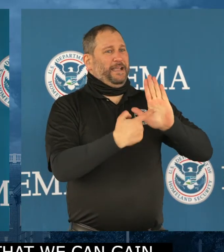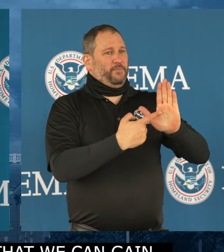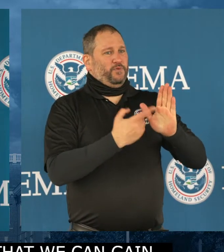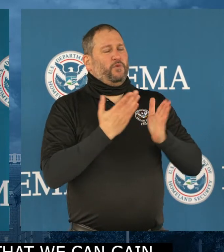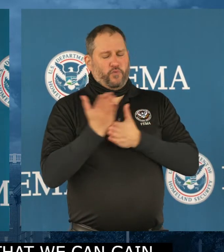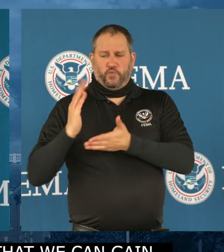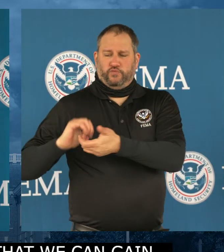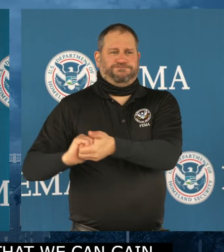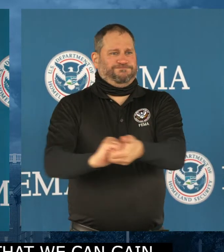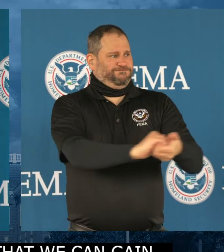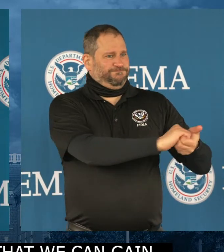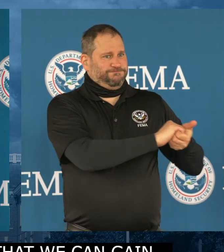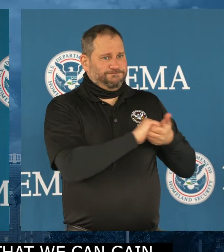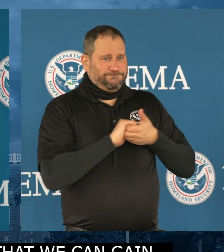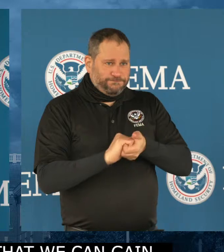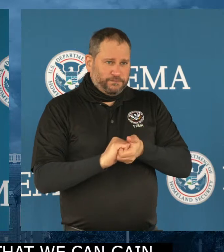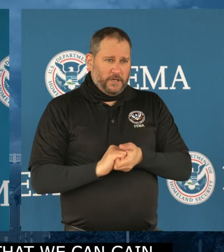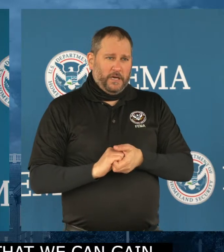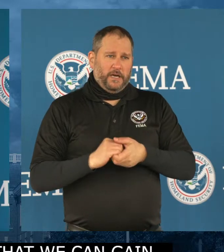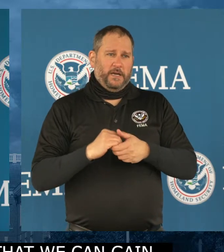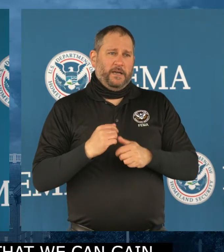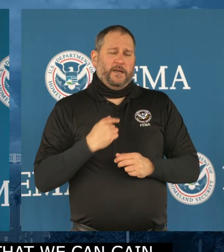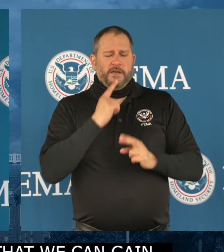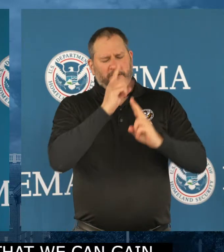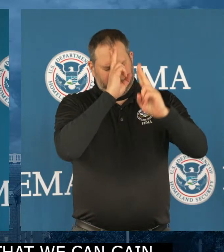It's truly been an honor. I really thank